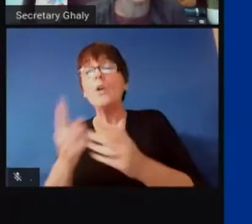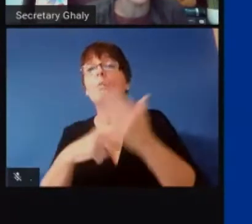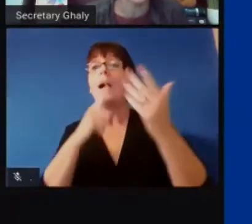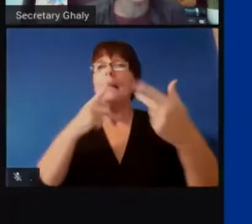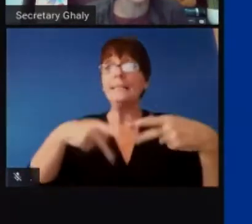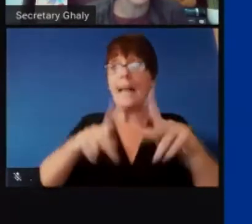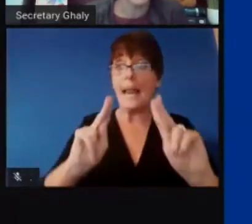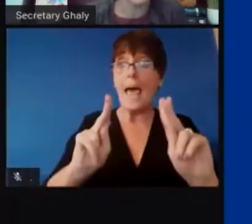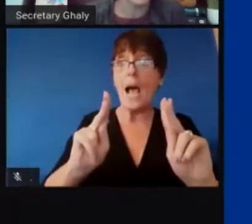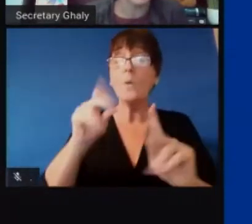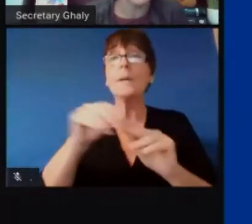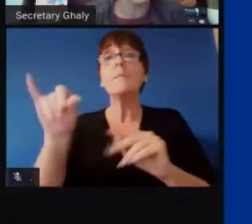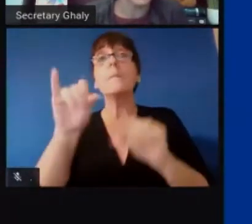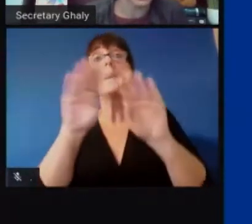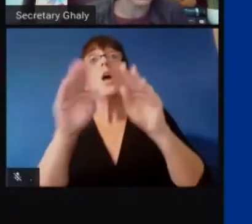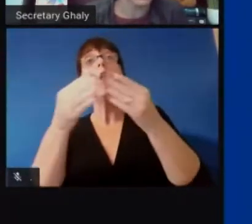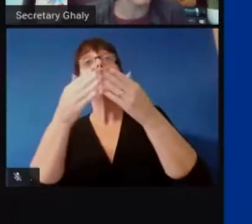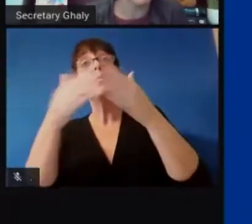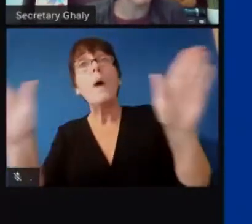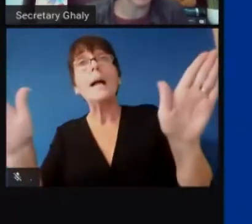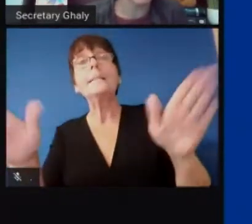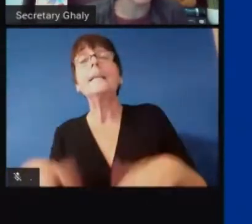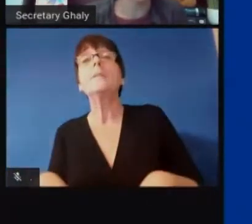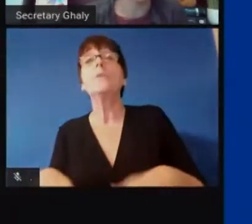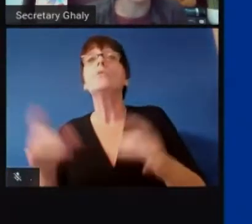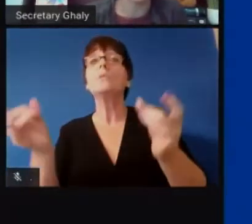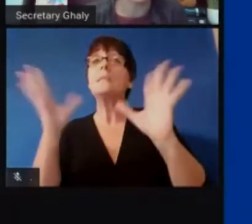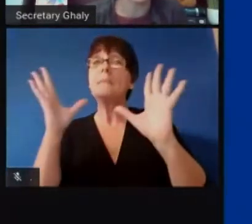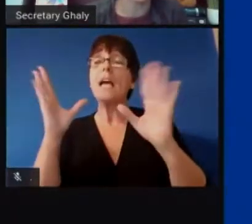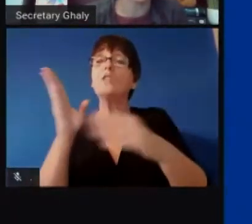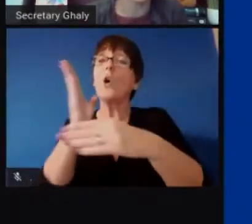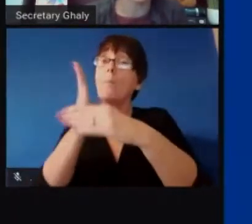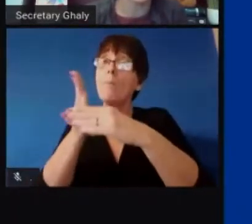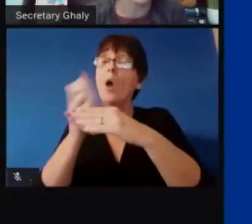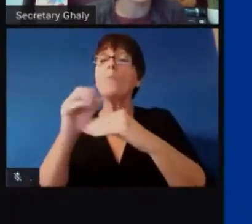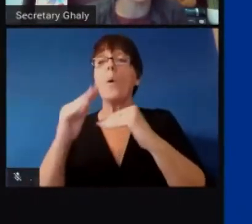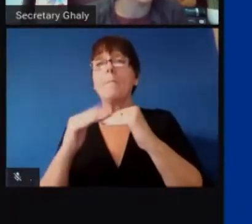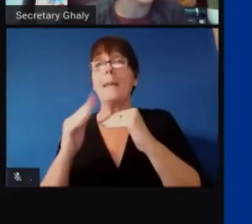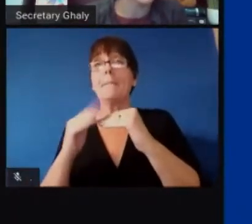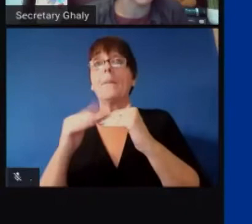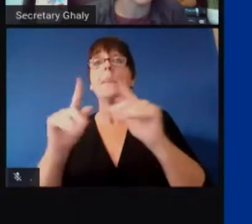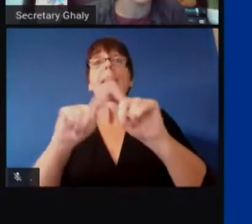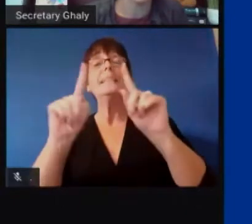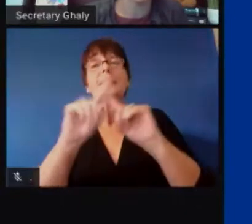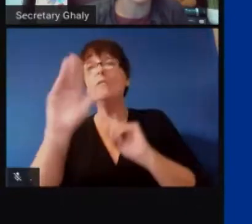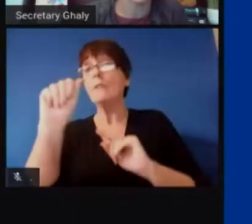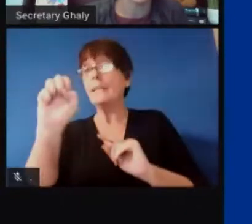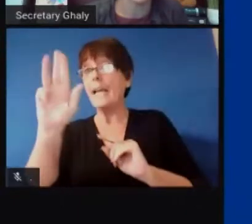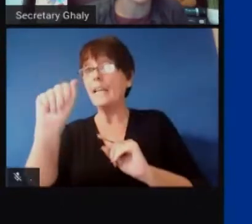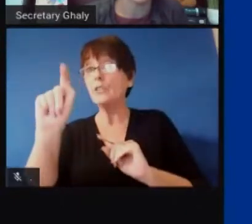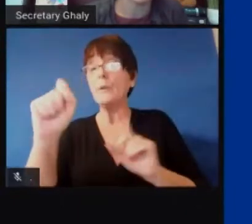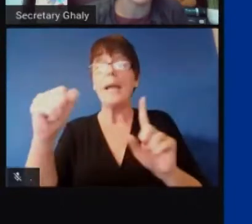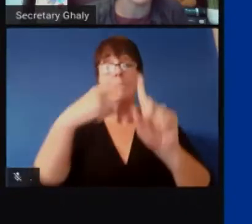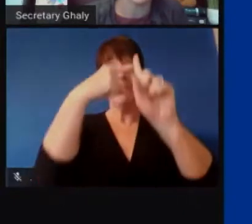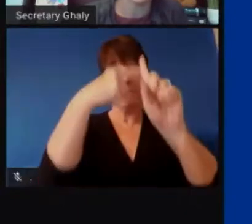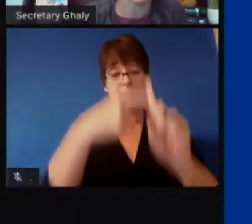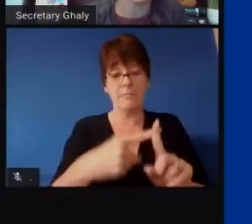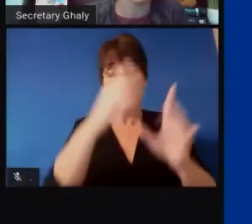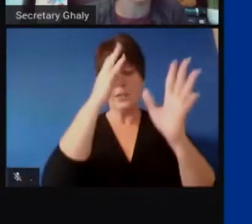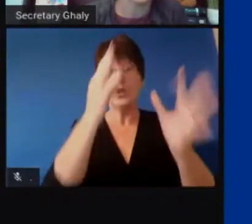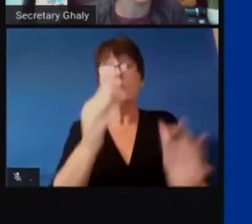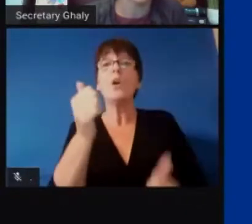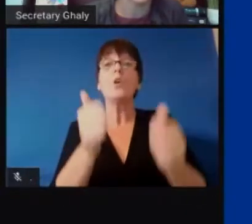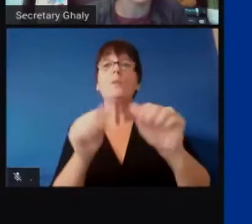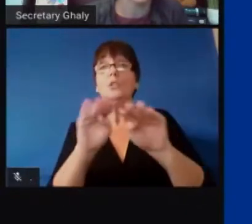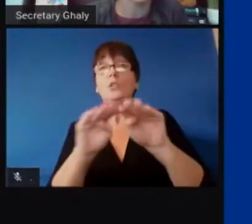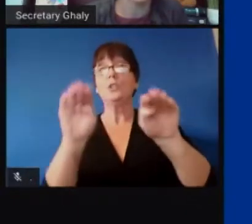these tiers, the widespread, substantial, moderate, or minimal tiers, and the different case rates and positivity rates that determine which tier